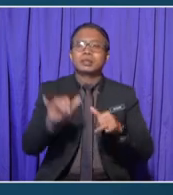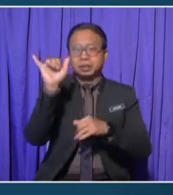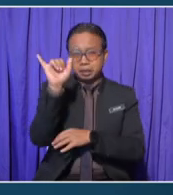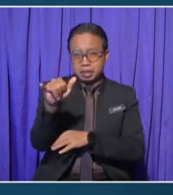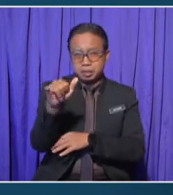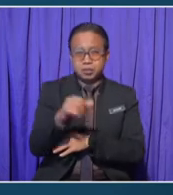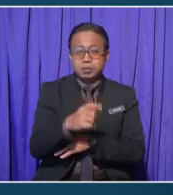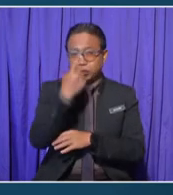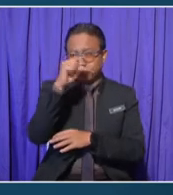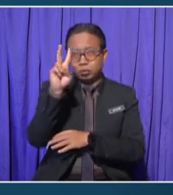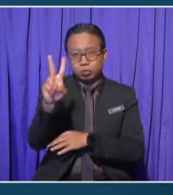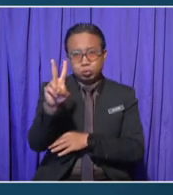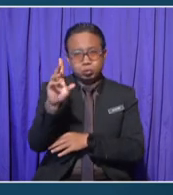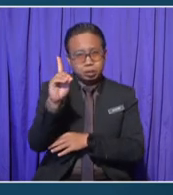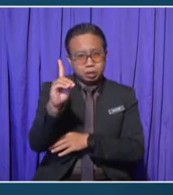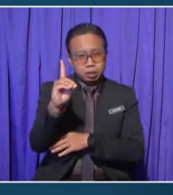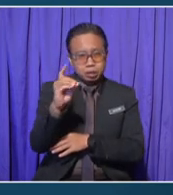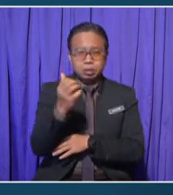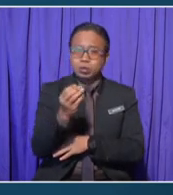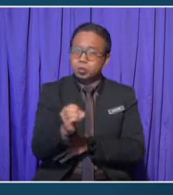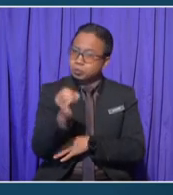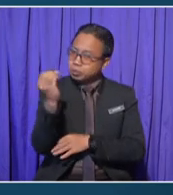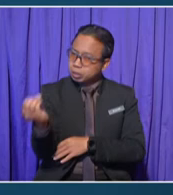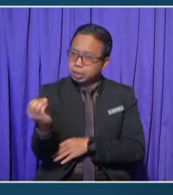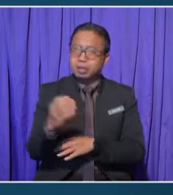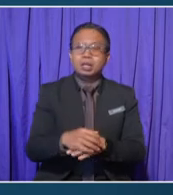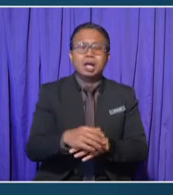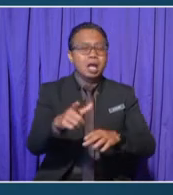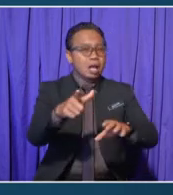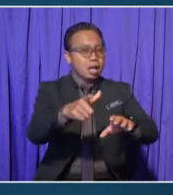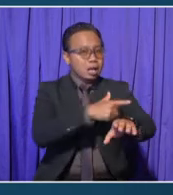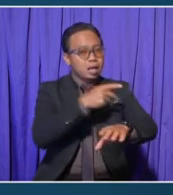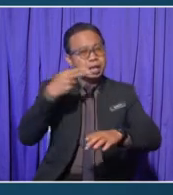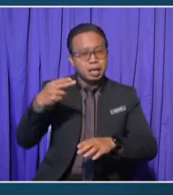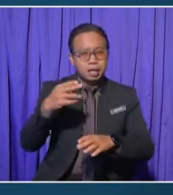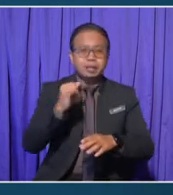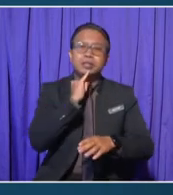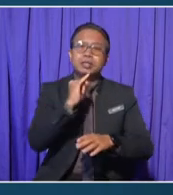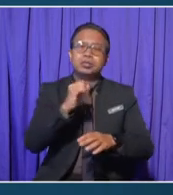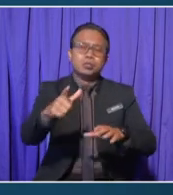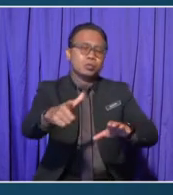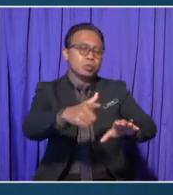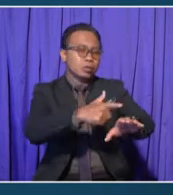Yes, for two-dimensional object, length is always the longer side.